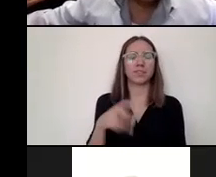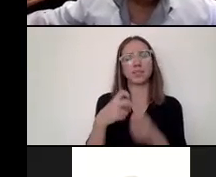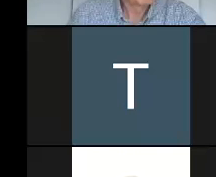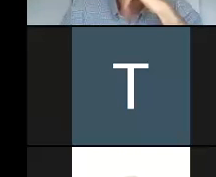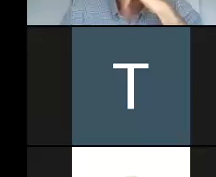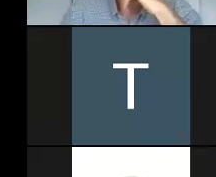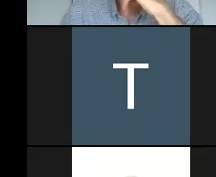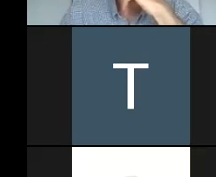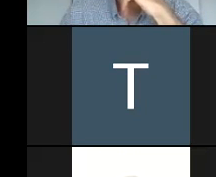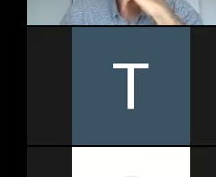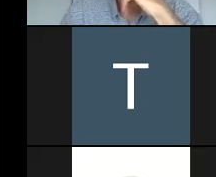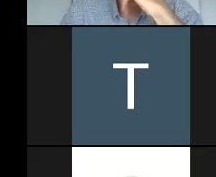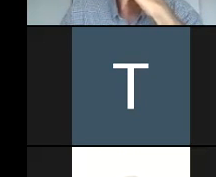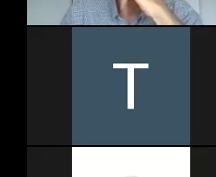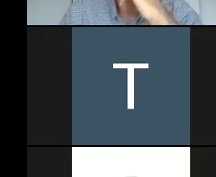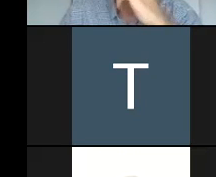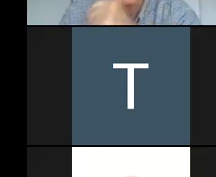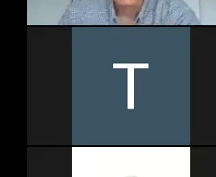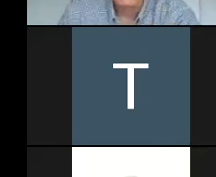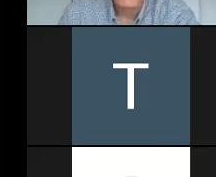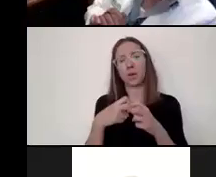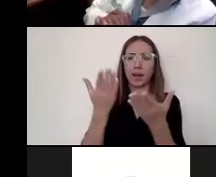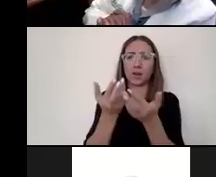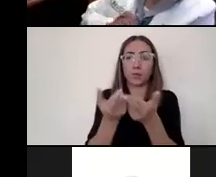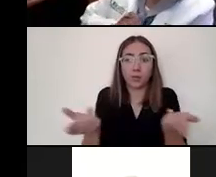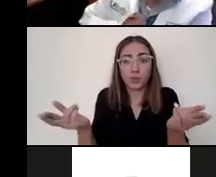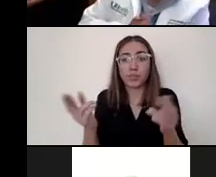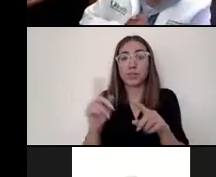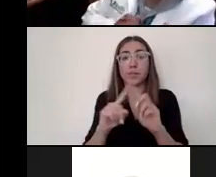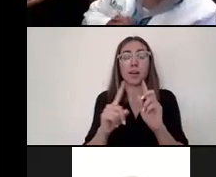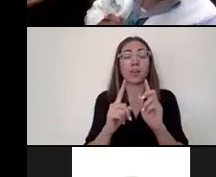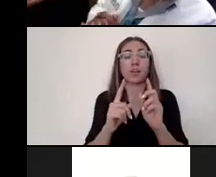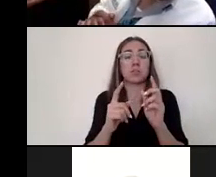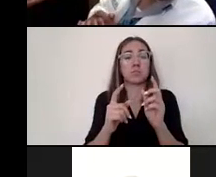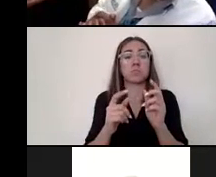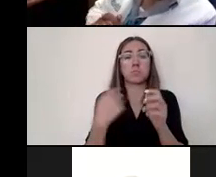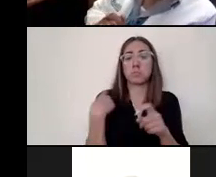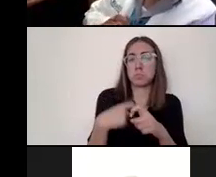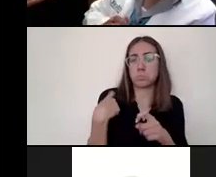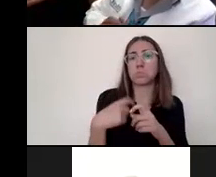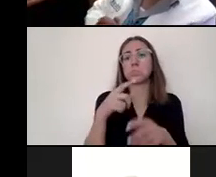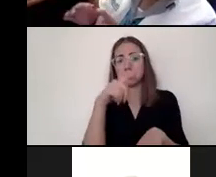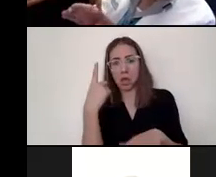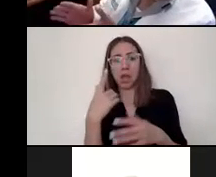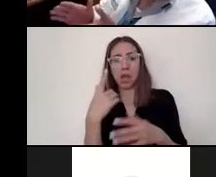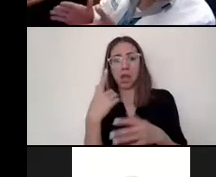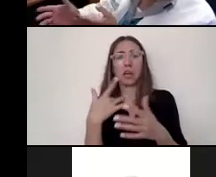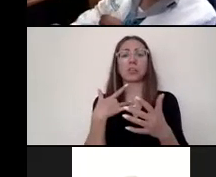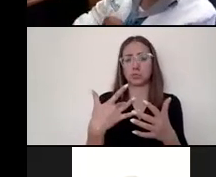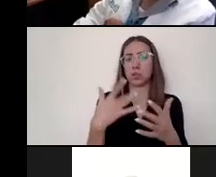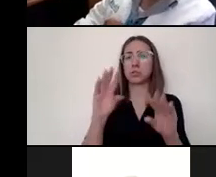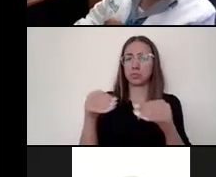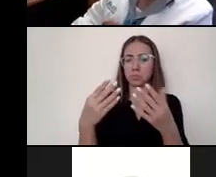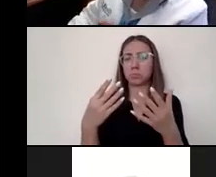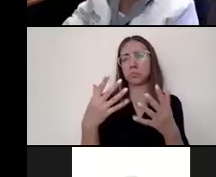at least the best indicators we have from many sources is that the minority gap in vaccination rates has finally begun to narrow, and for Latinos